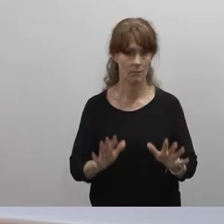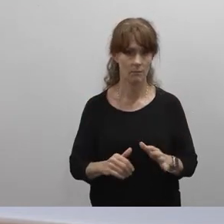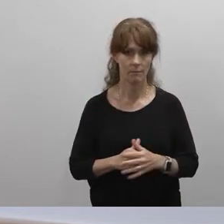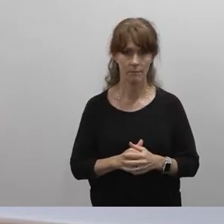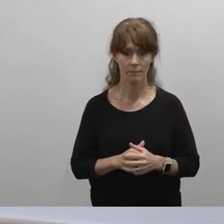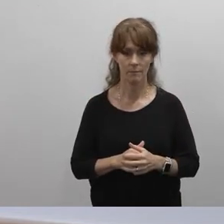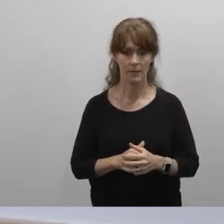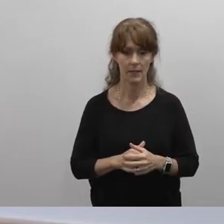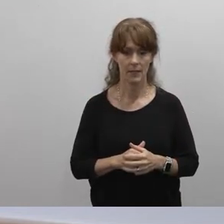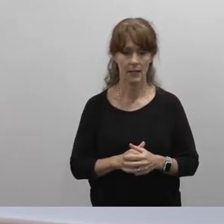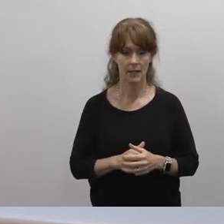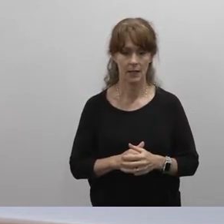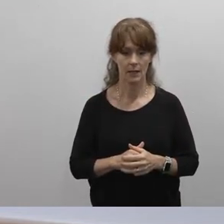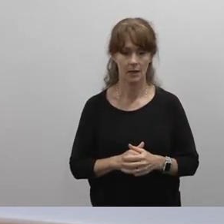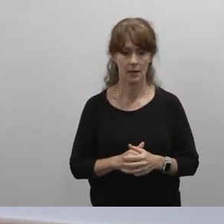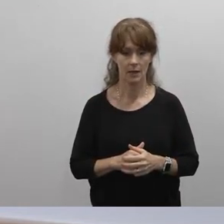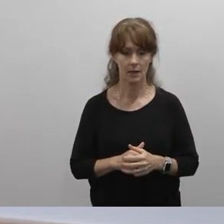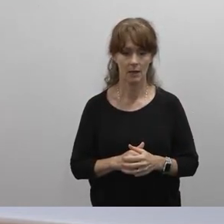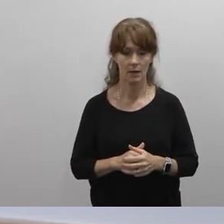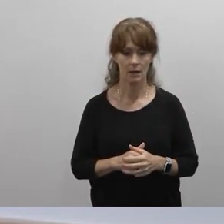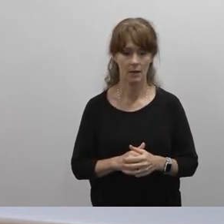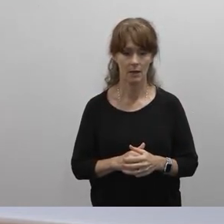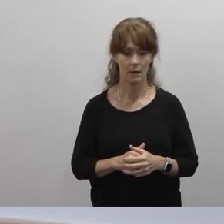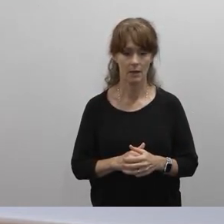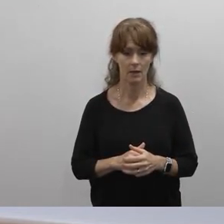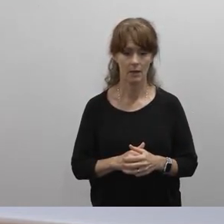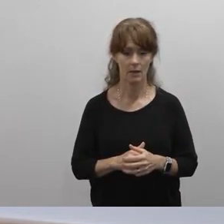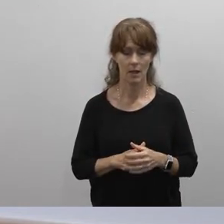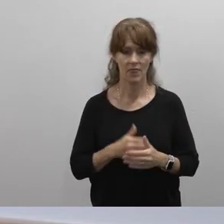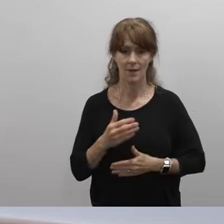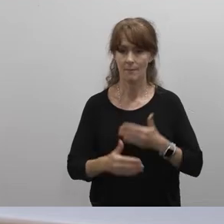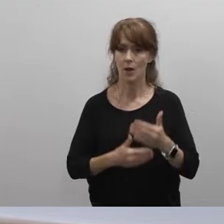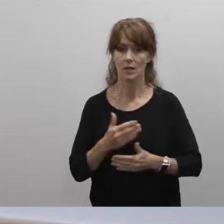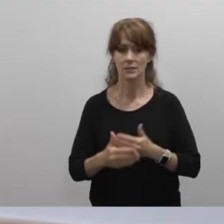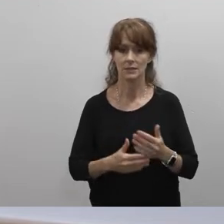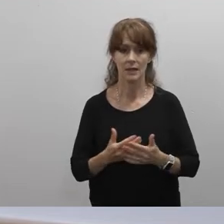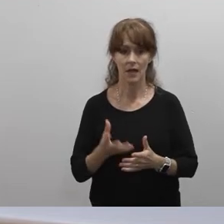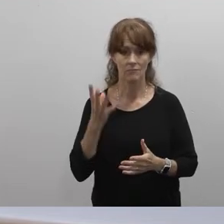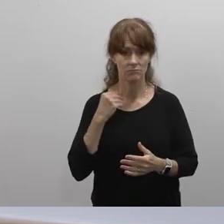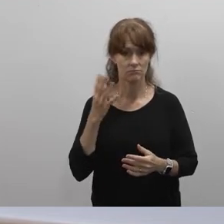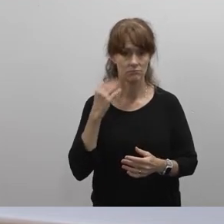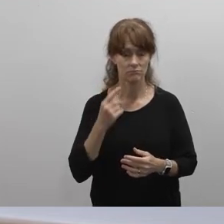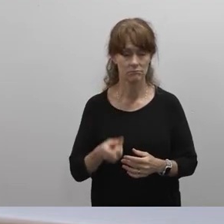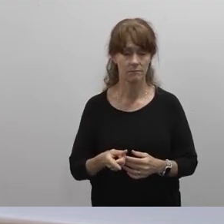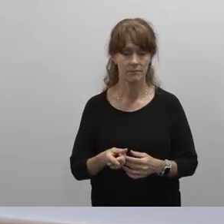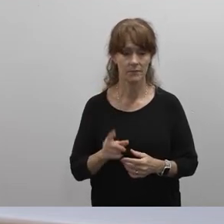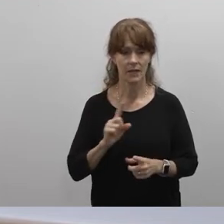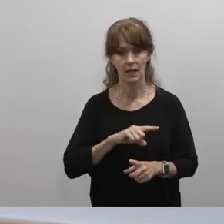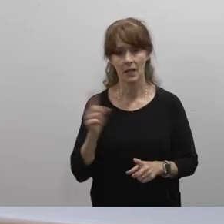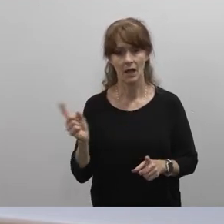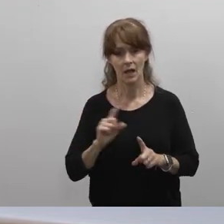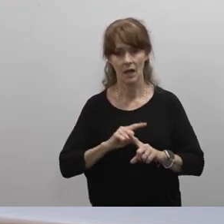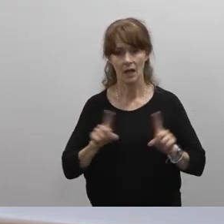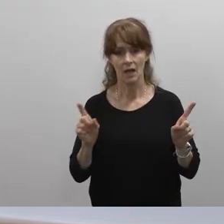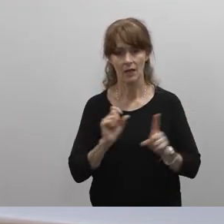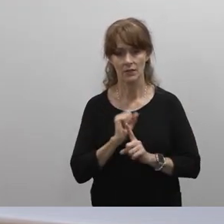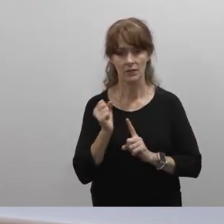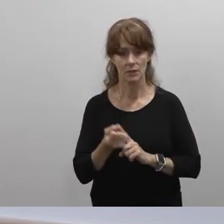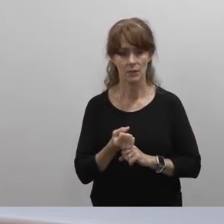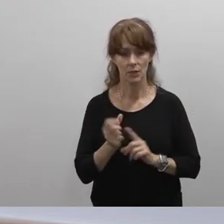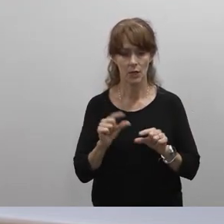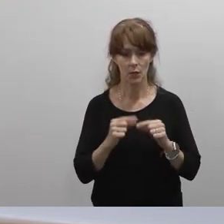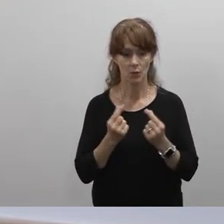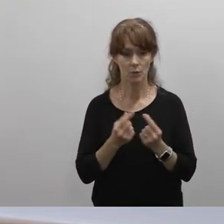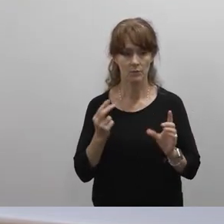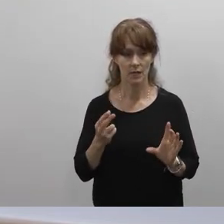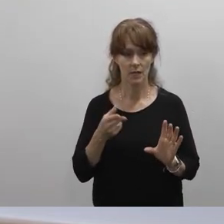was the onboarding processes that I've gone through in other situations with groups that I've joined